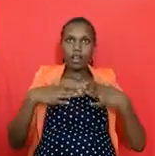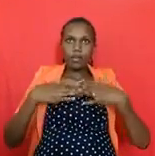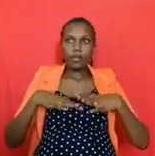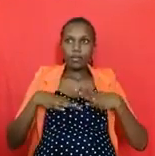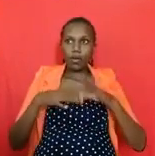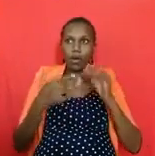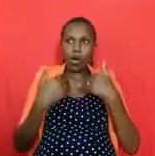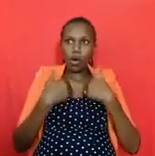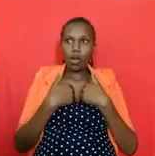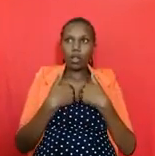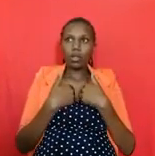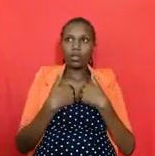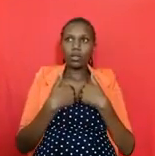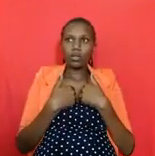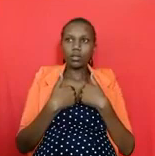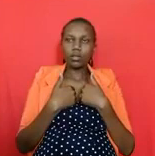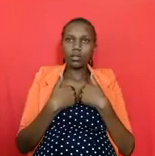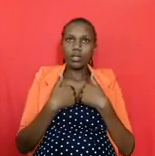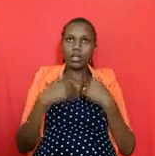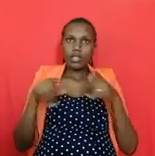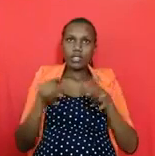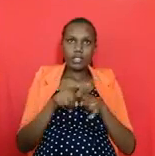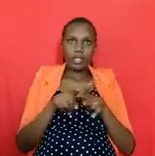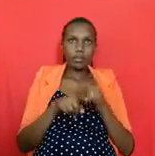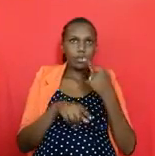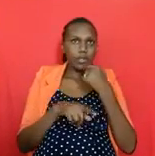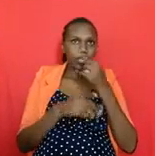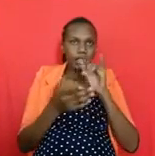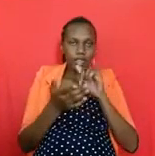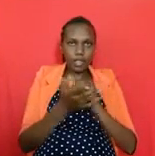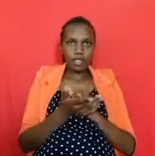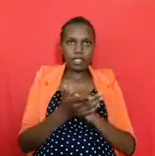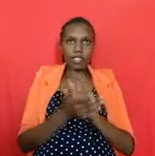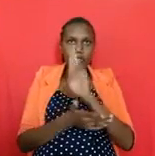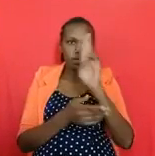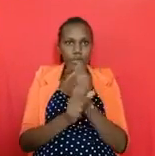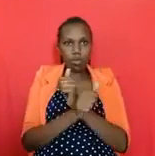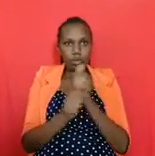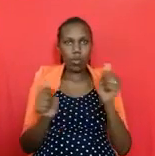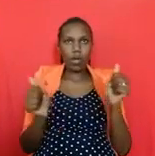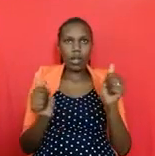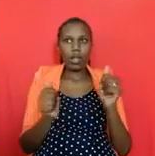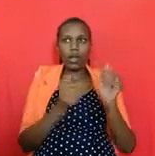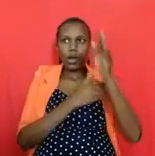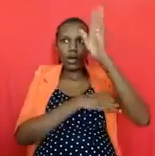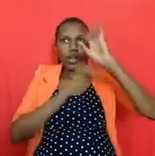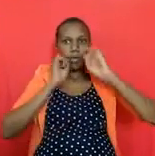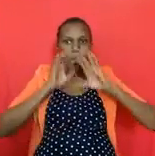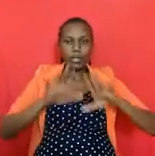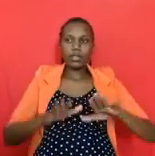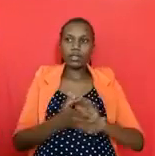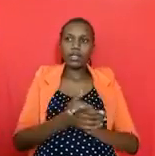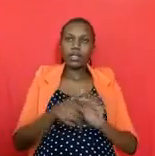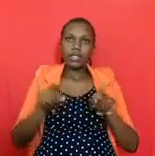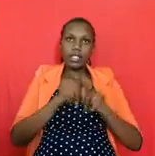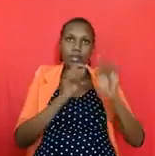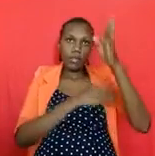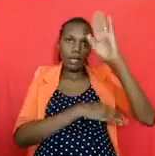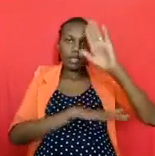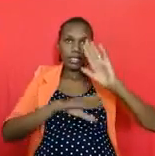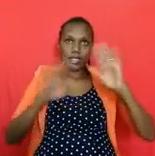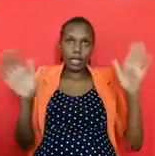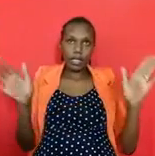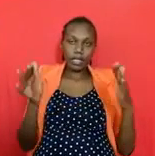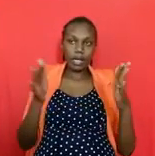Ya marutaga ido isio. Na kumuashi wate ni hudhiri tuwa wega. Madhani ya kuradime mono. Na uhoroshi ukiri wagutu ikira